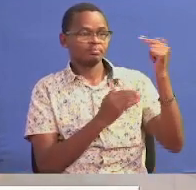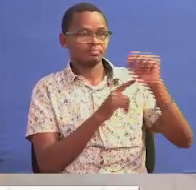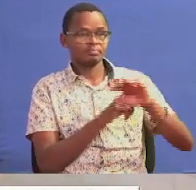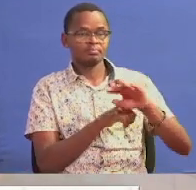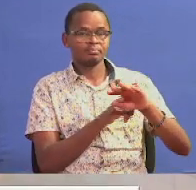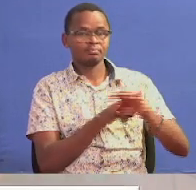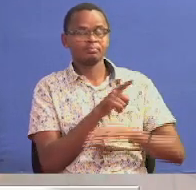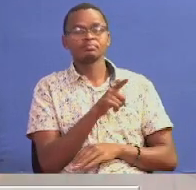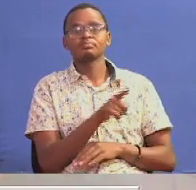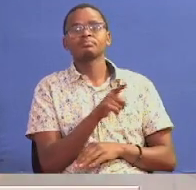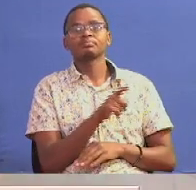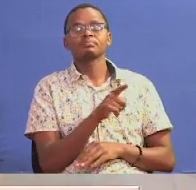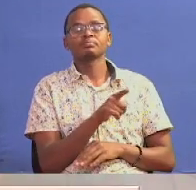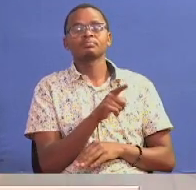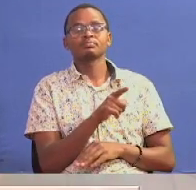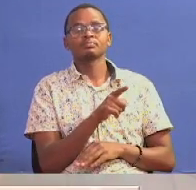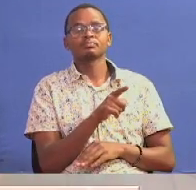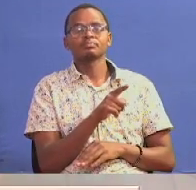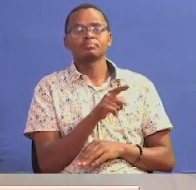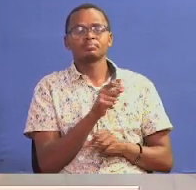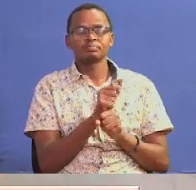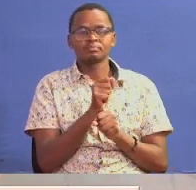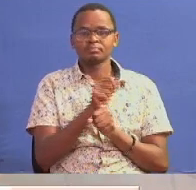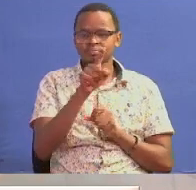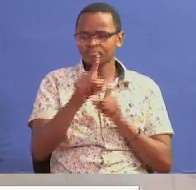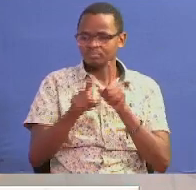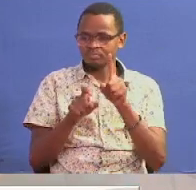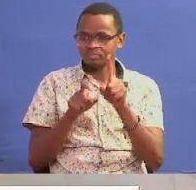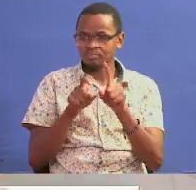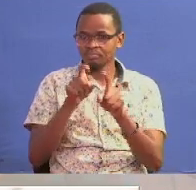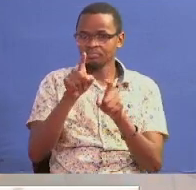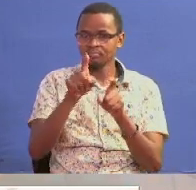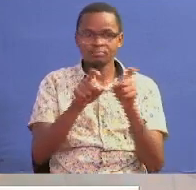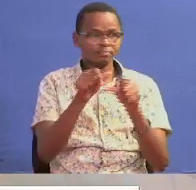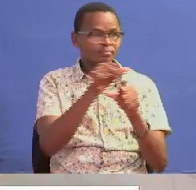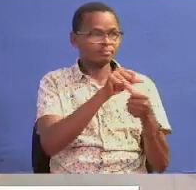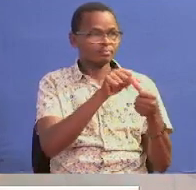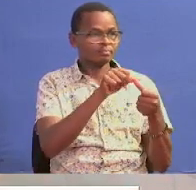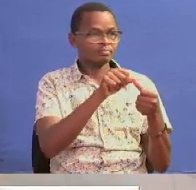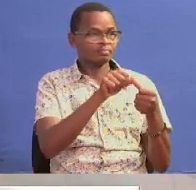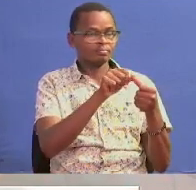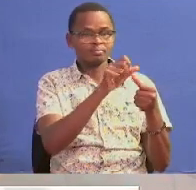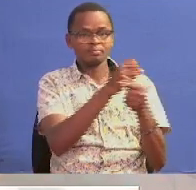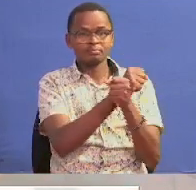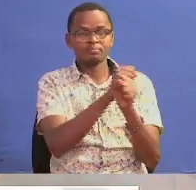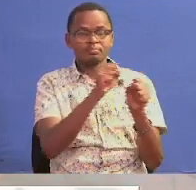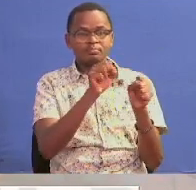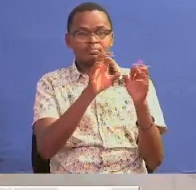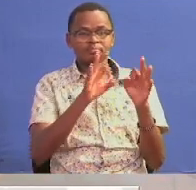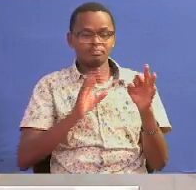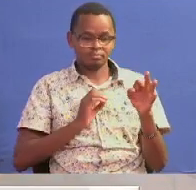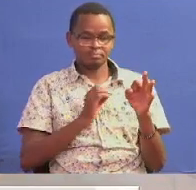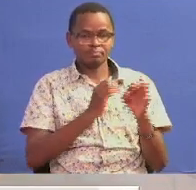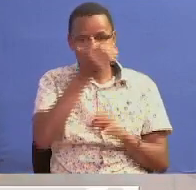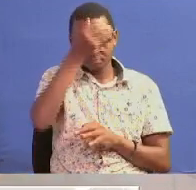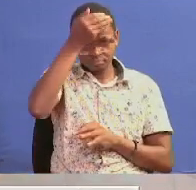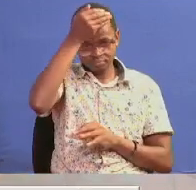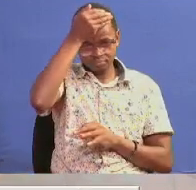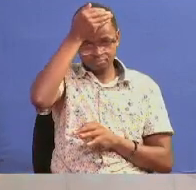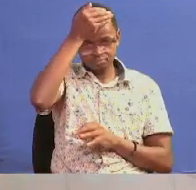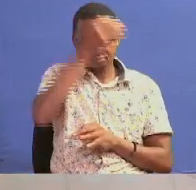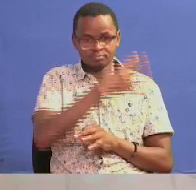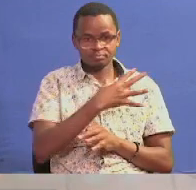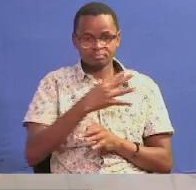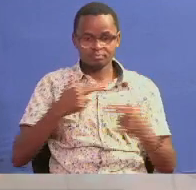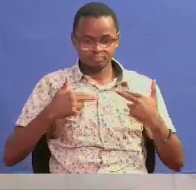came up during that time made us ask ourselves a lot of questions about the safety of our nursing